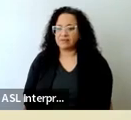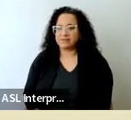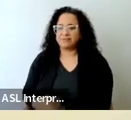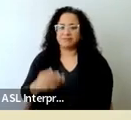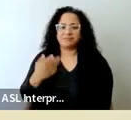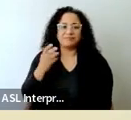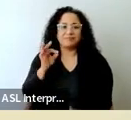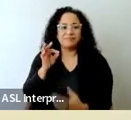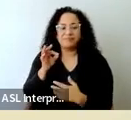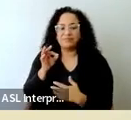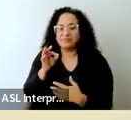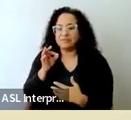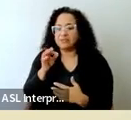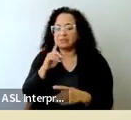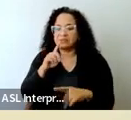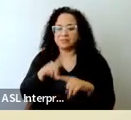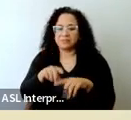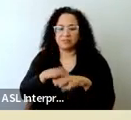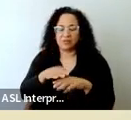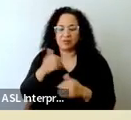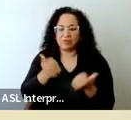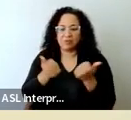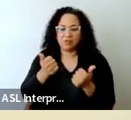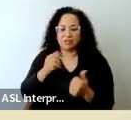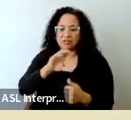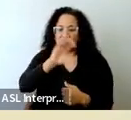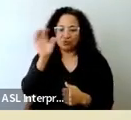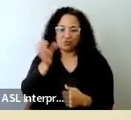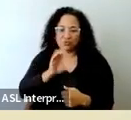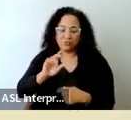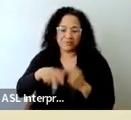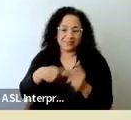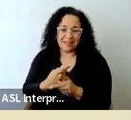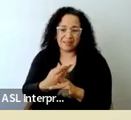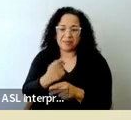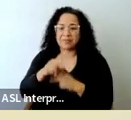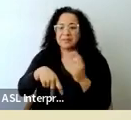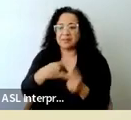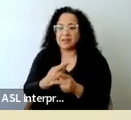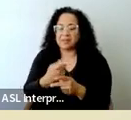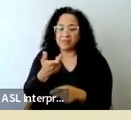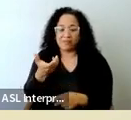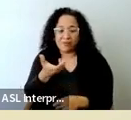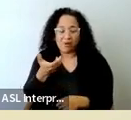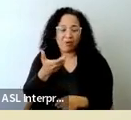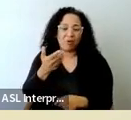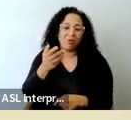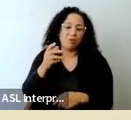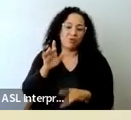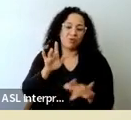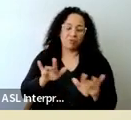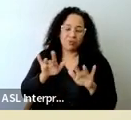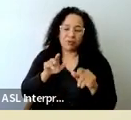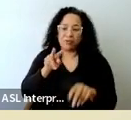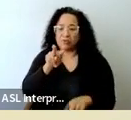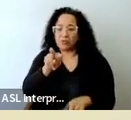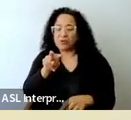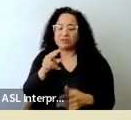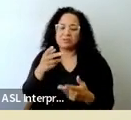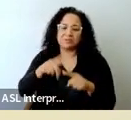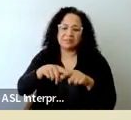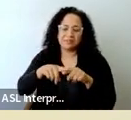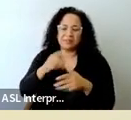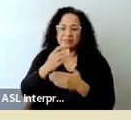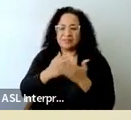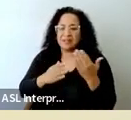Features will be based on the version of Zoom that you are using and the type of device you are using to watch the webinar. Some